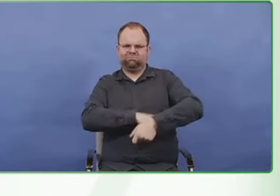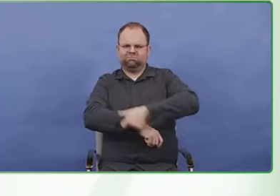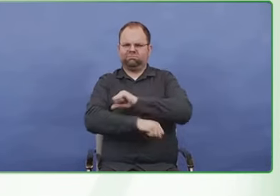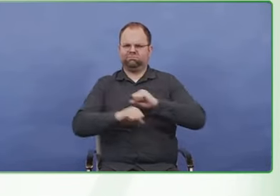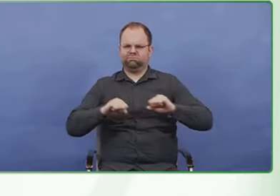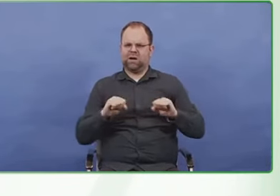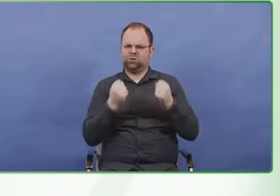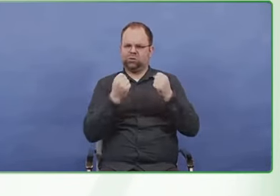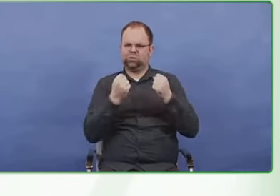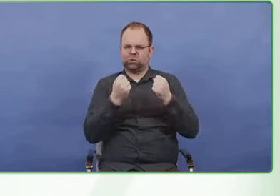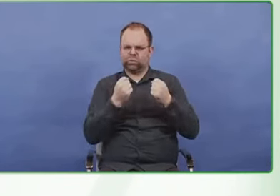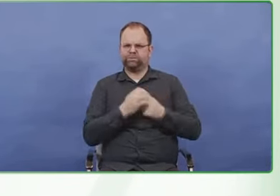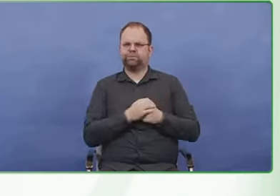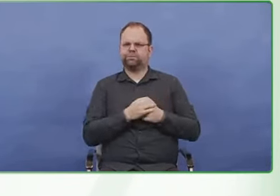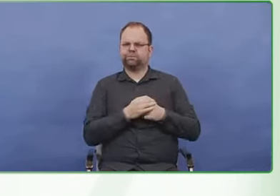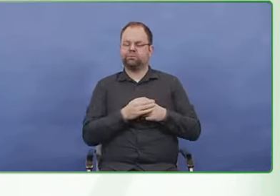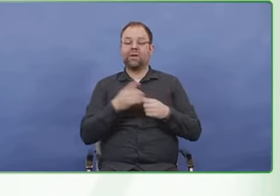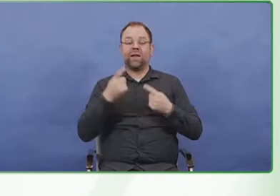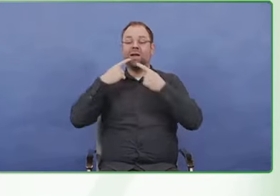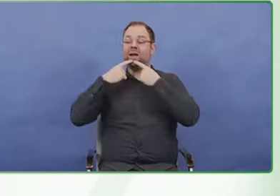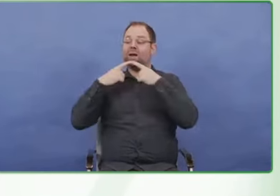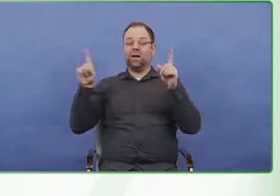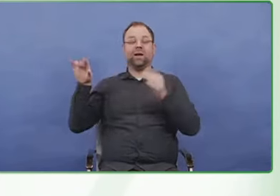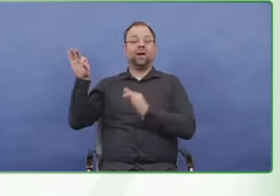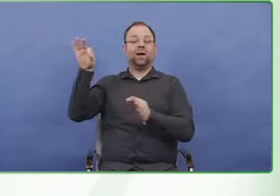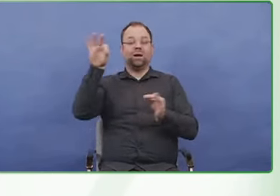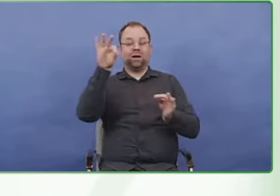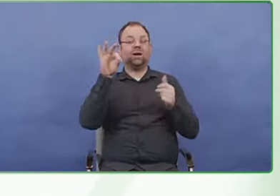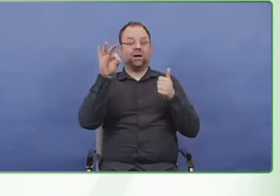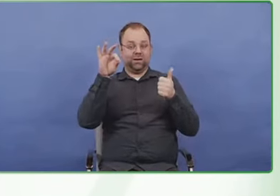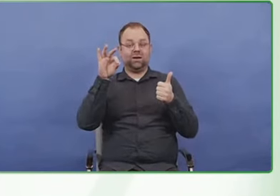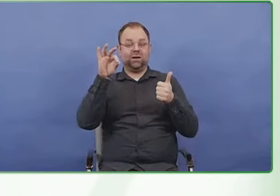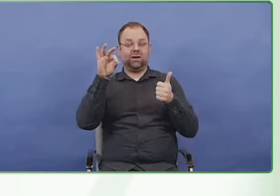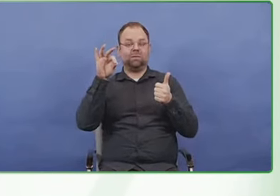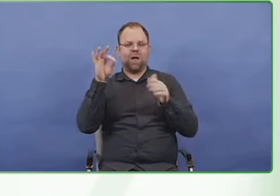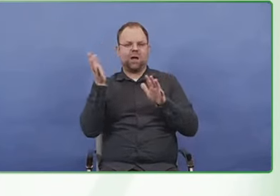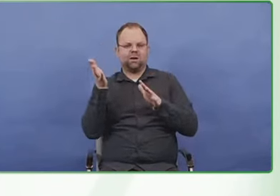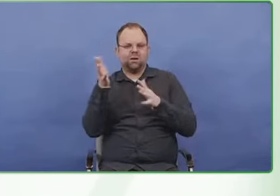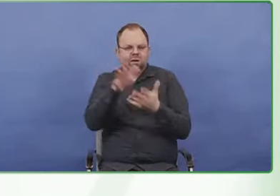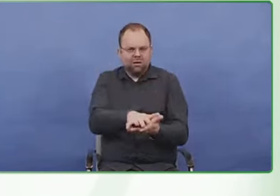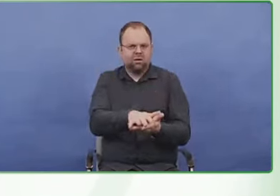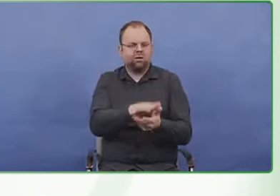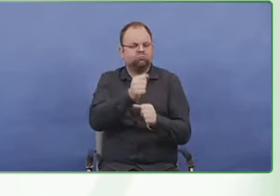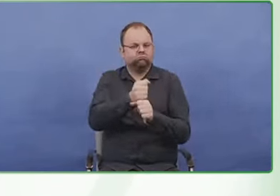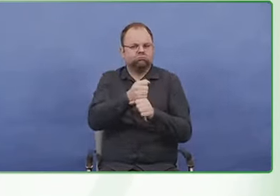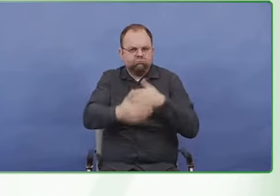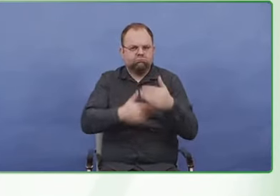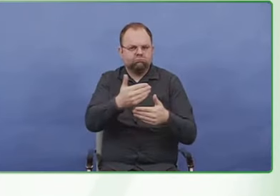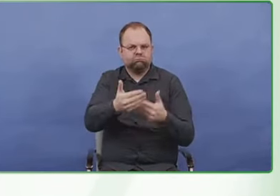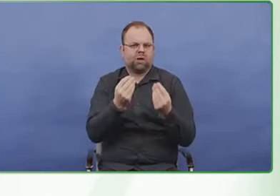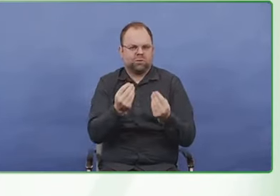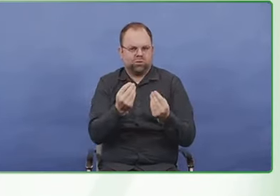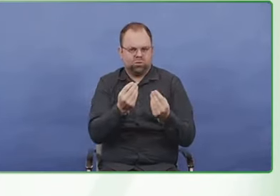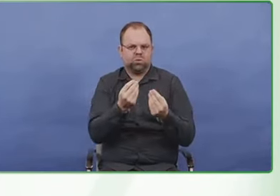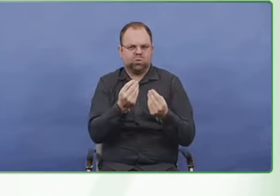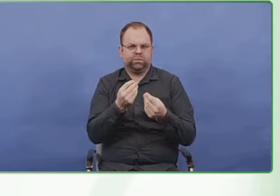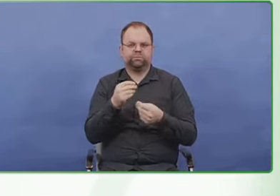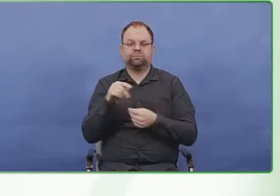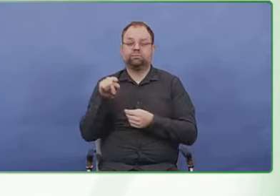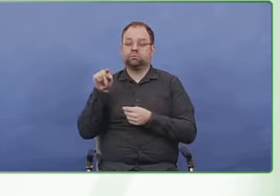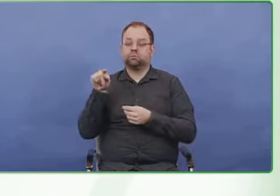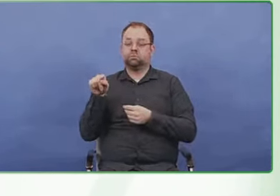which is about ensuring healthy lives. And it is, which is important from our perspective, whilst it's a resolution and a